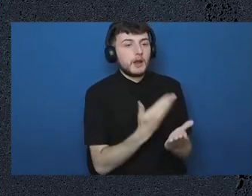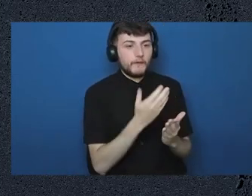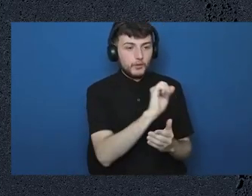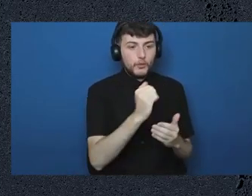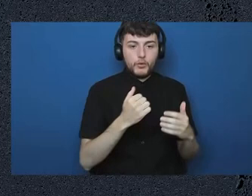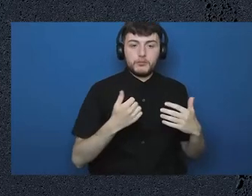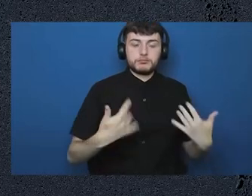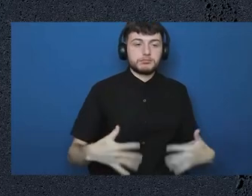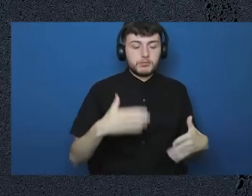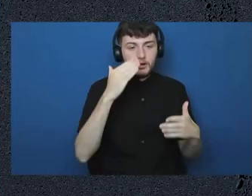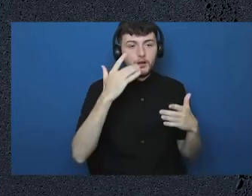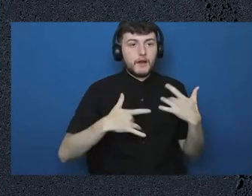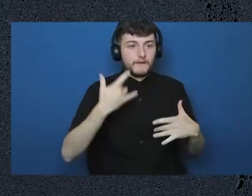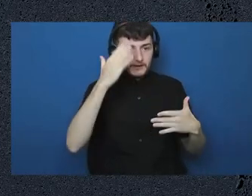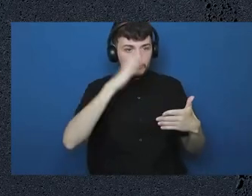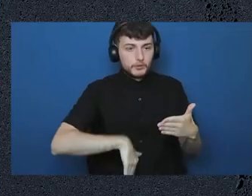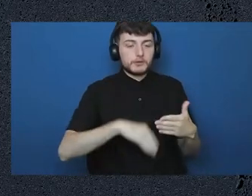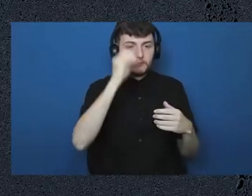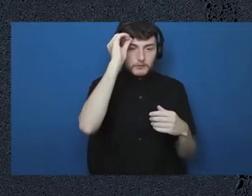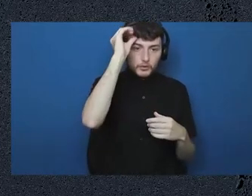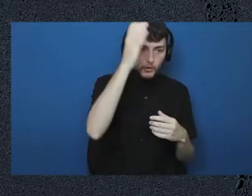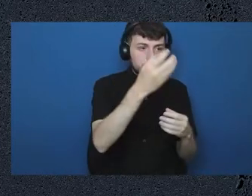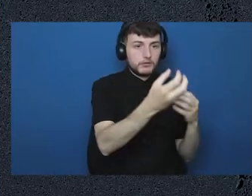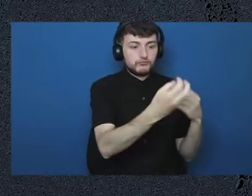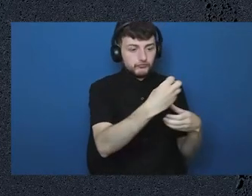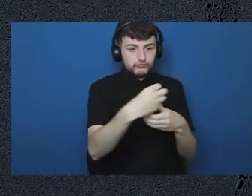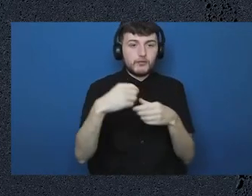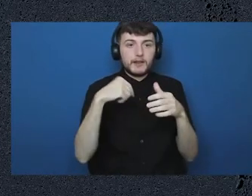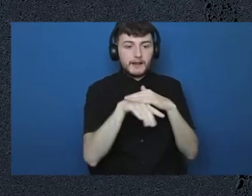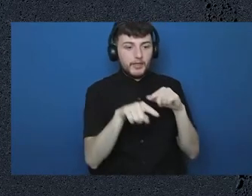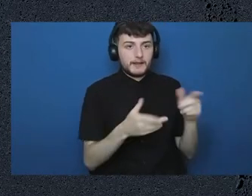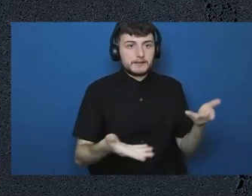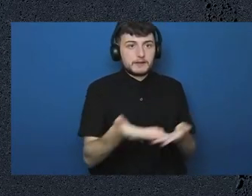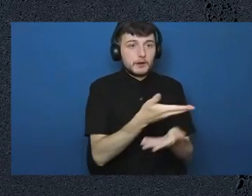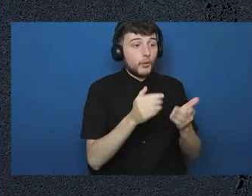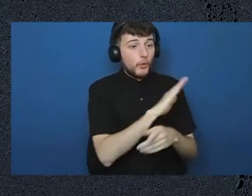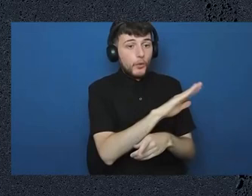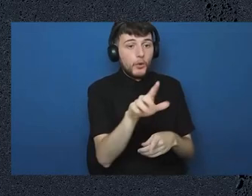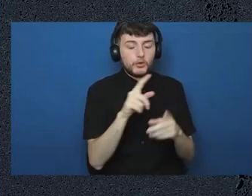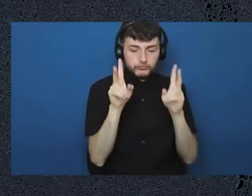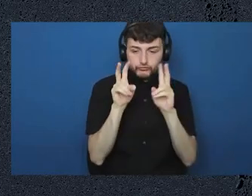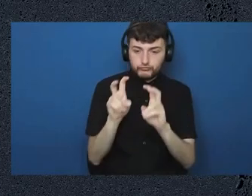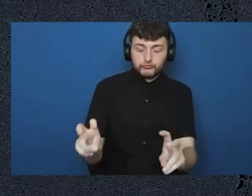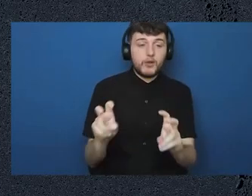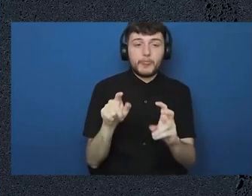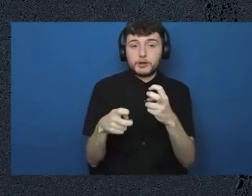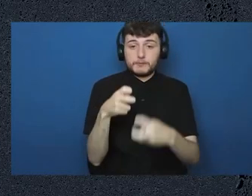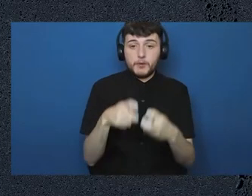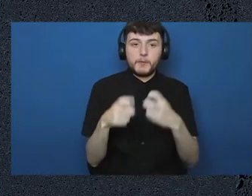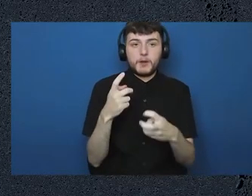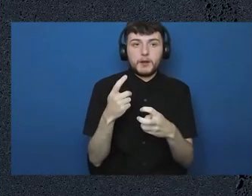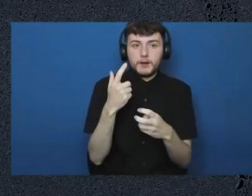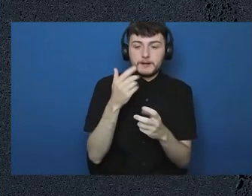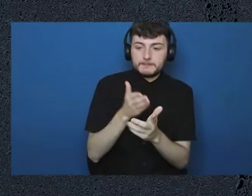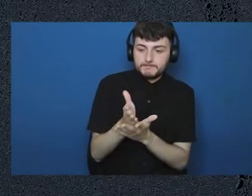and knowledge and insights, and all of you are interrogating the issues and looking for powerful ways to change